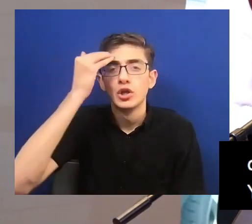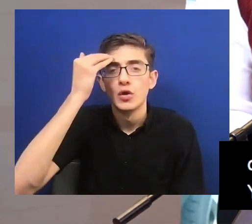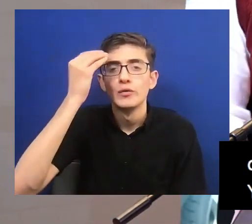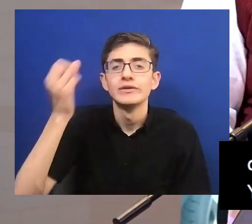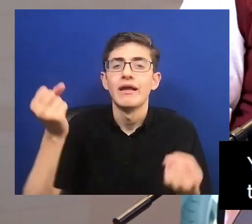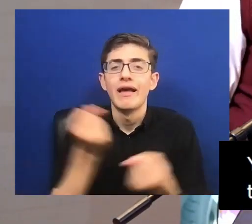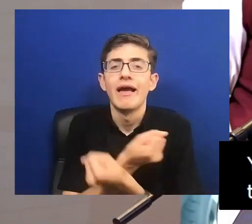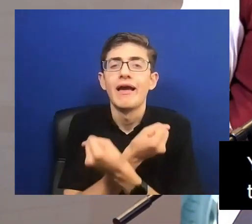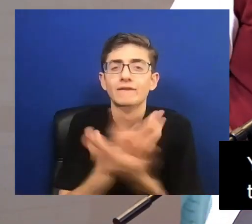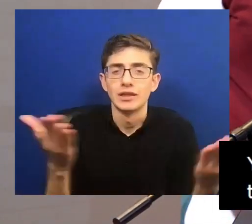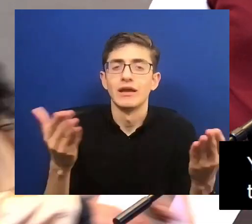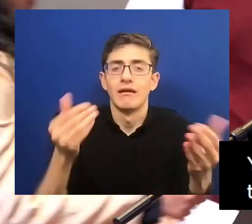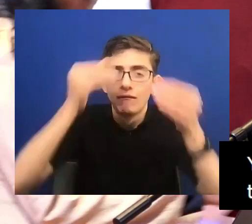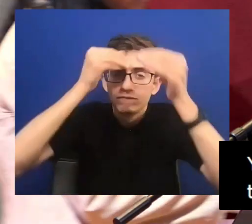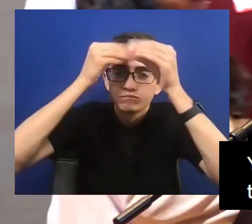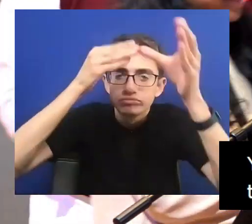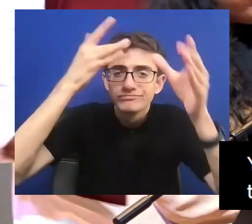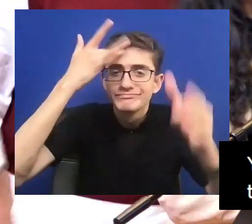you very much.